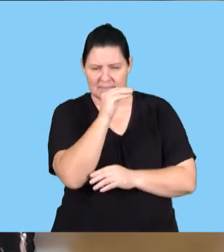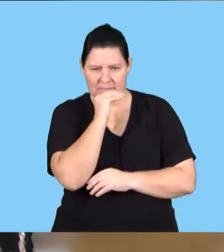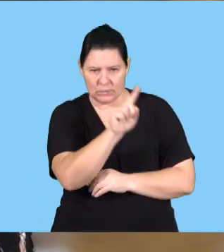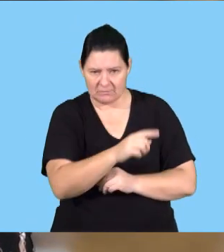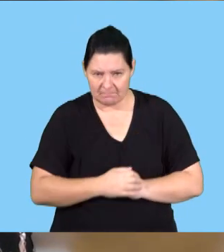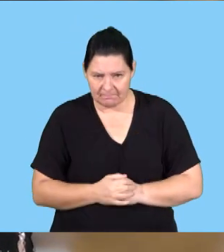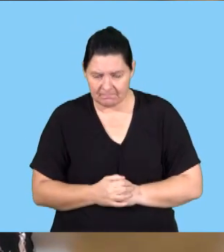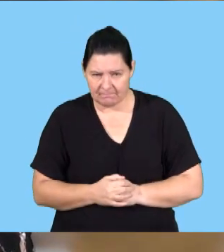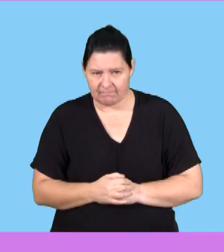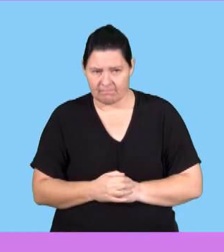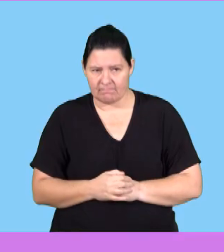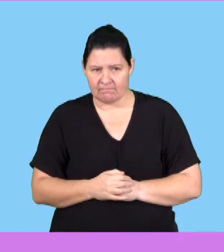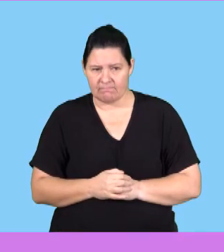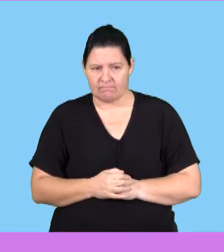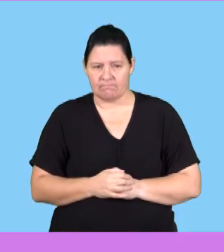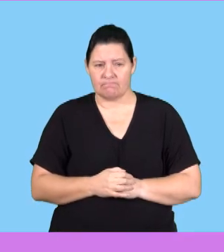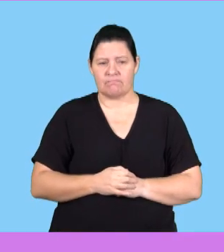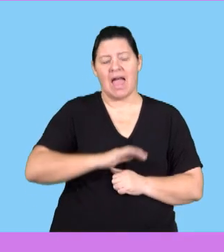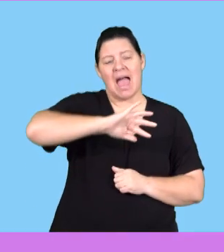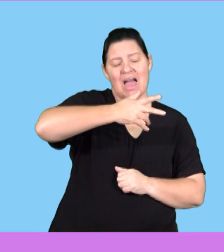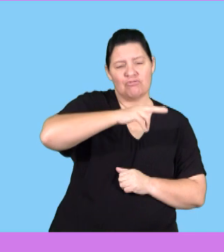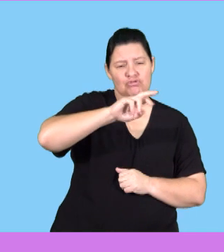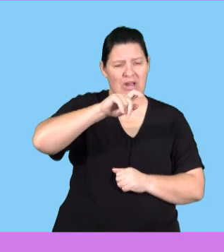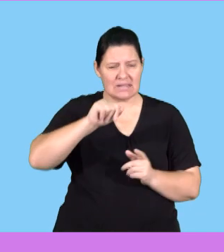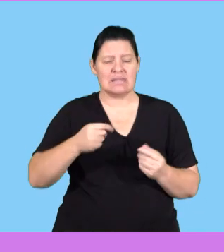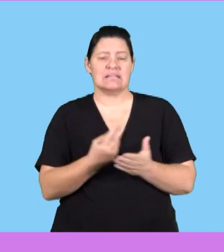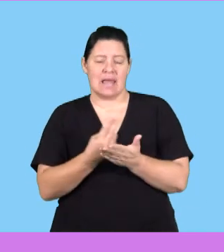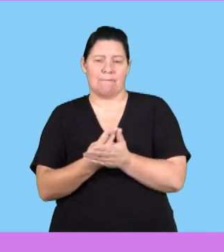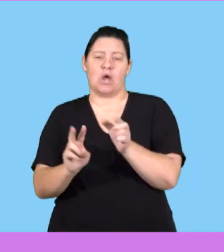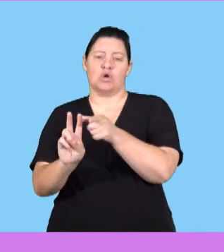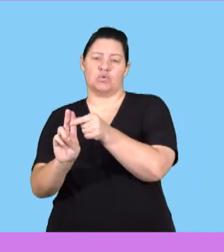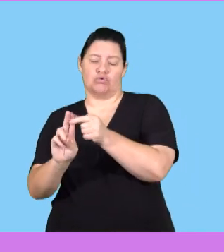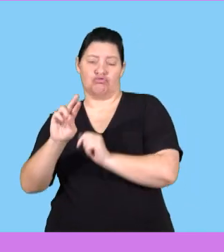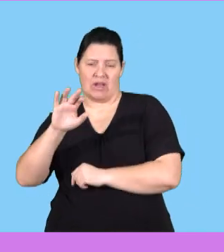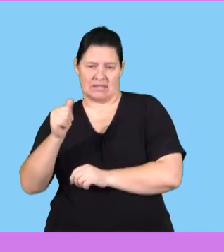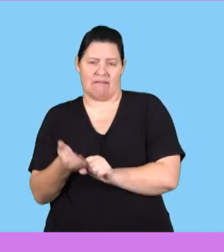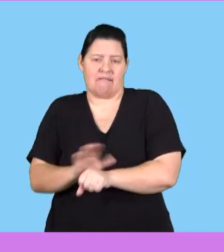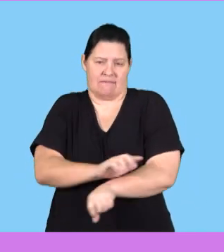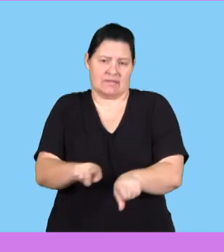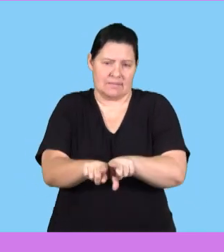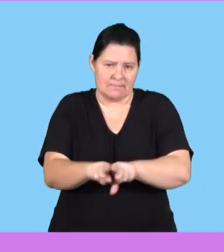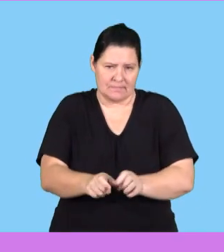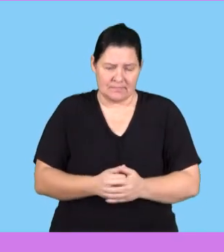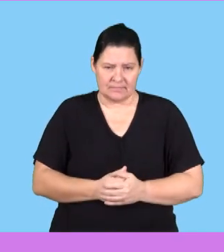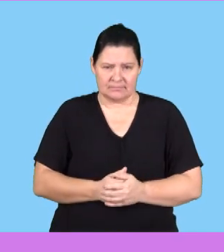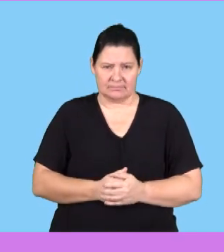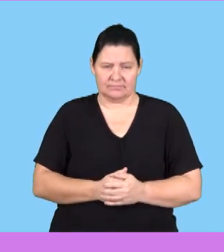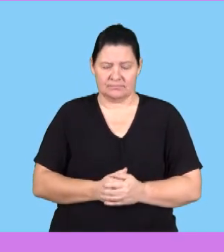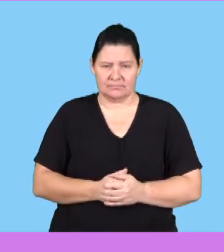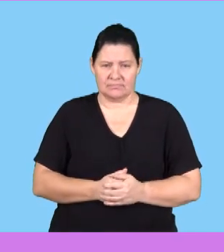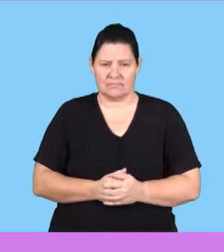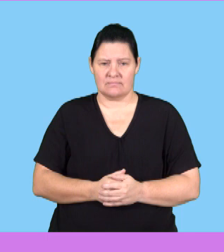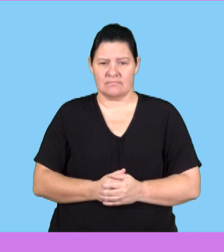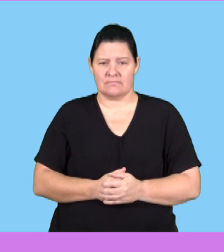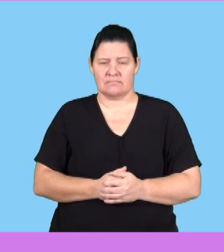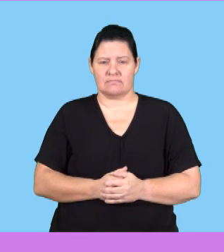Okay, so the average rate and the unit rate as well, they need to be covered.